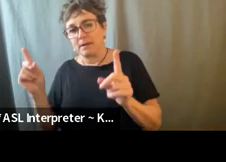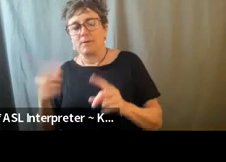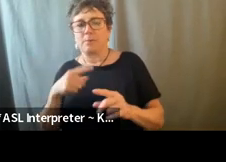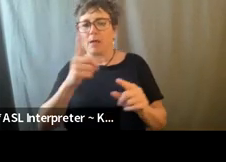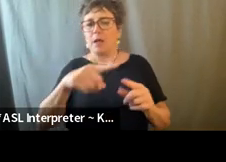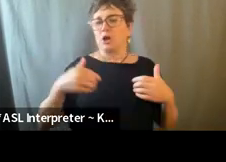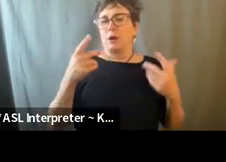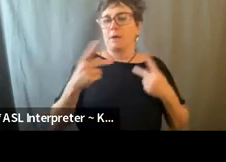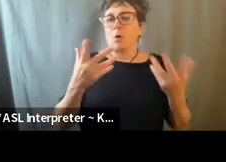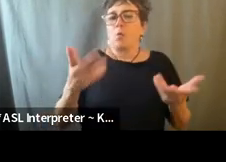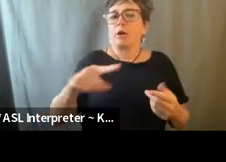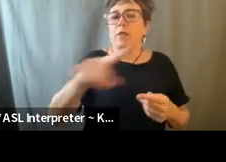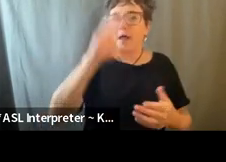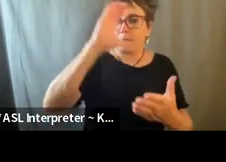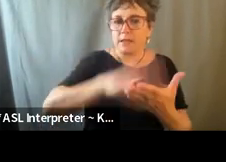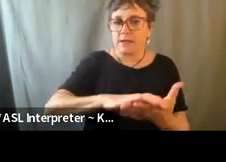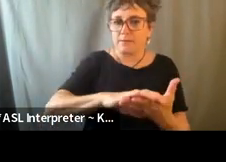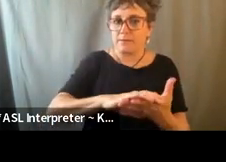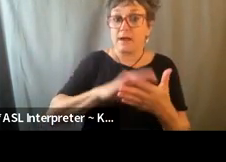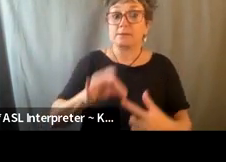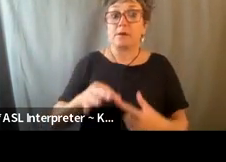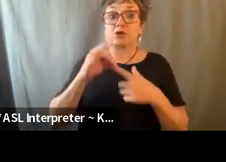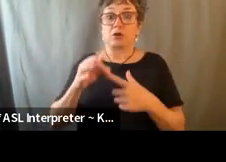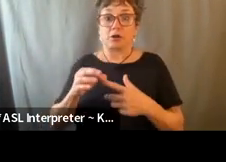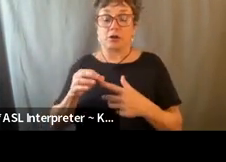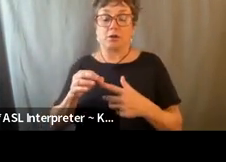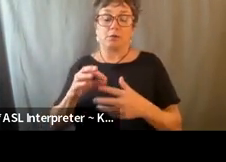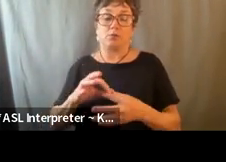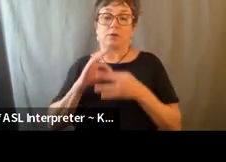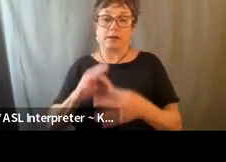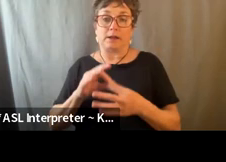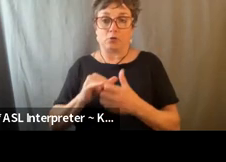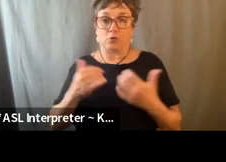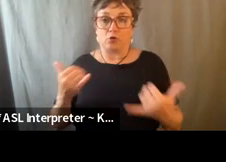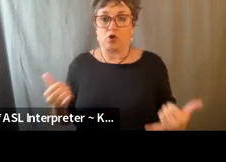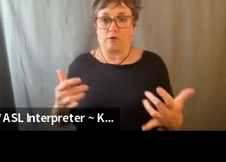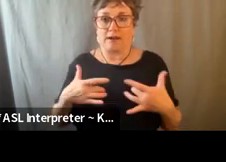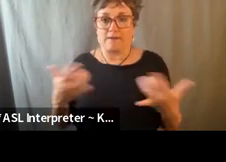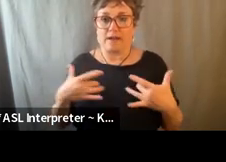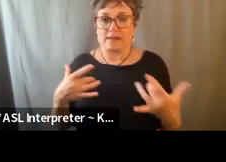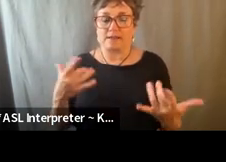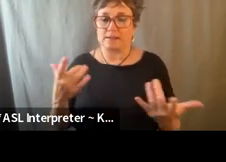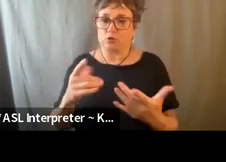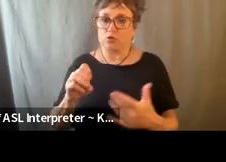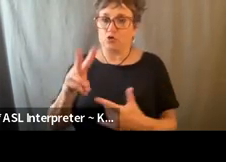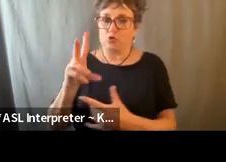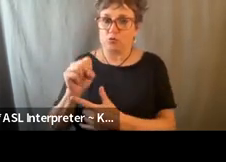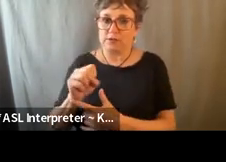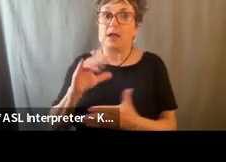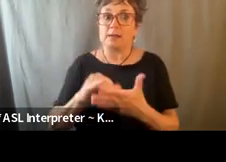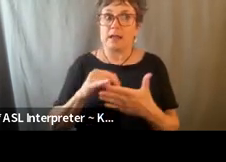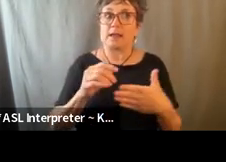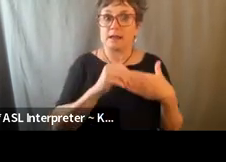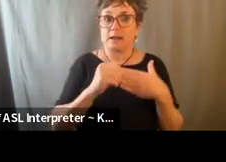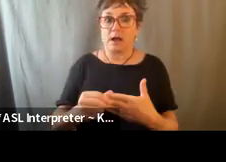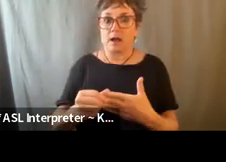in? And especially when it comes to current events, because that can definitely guide what people are interested in. And so when